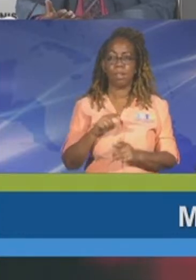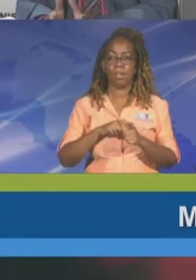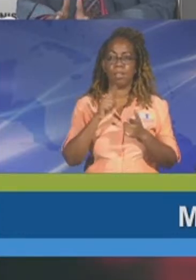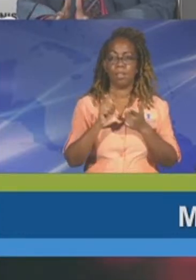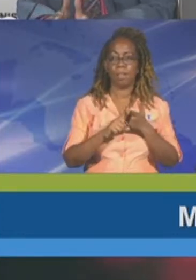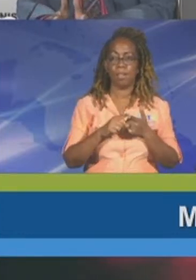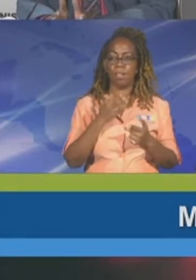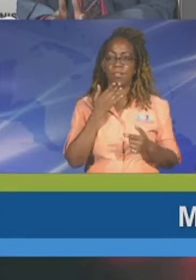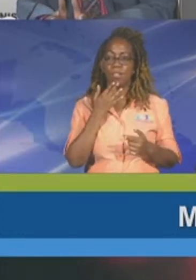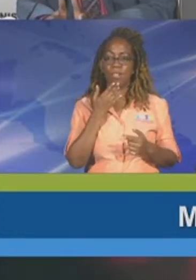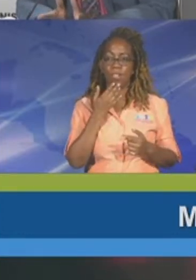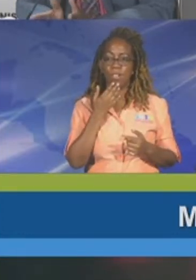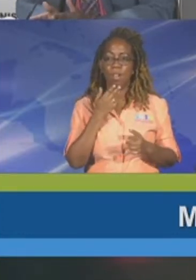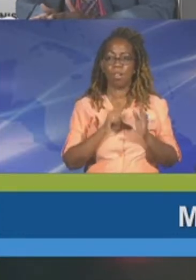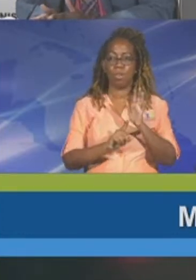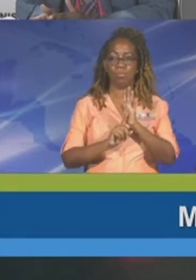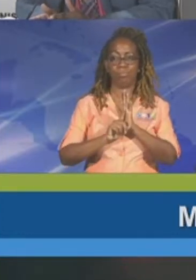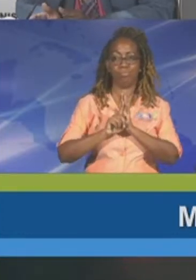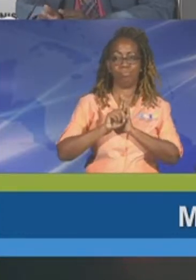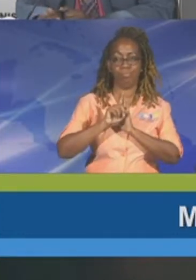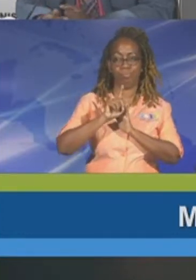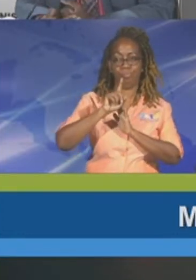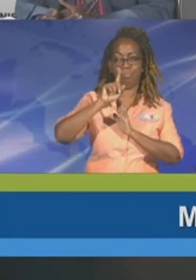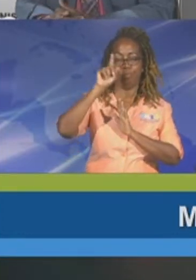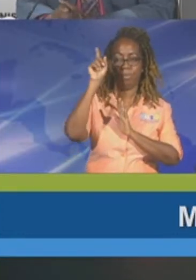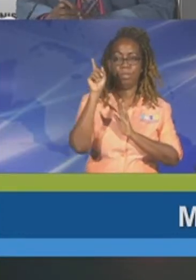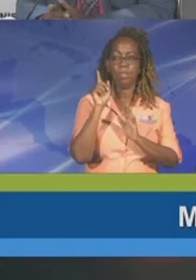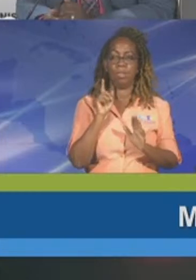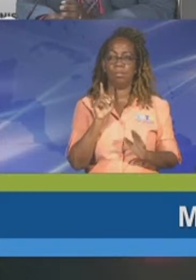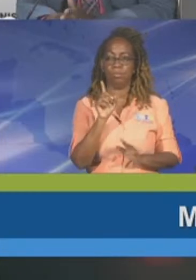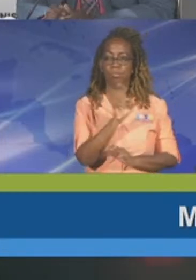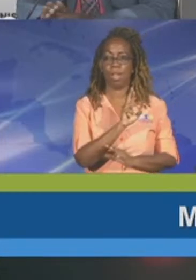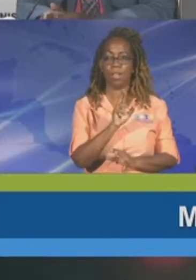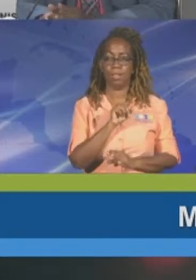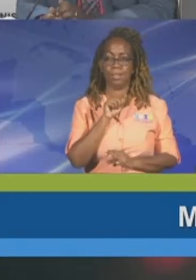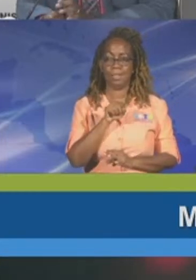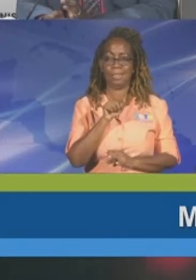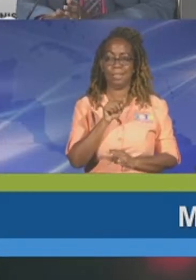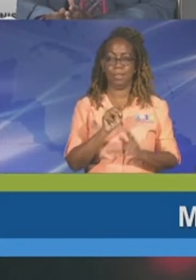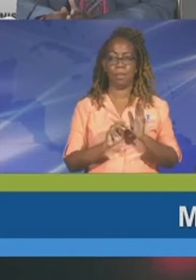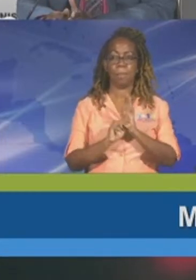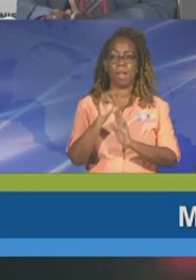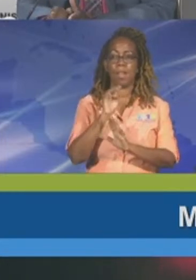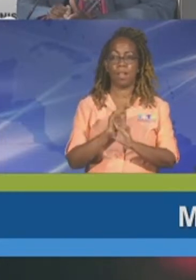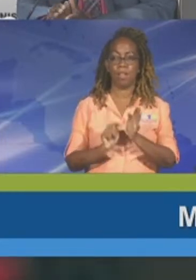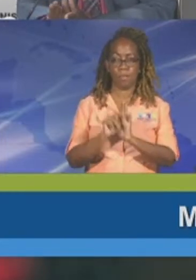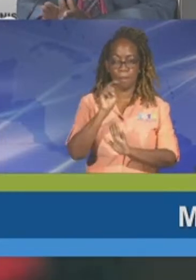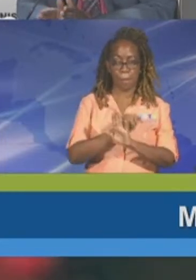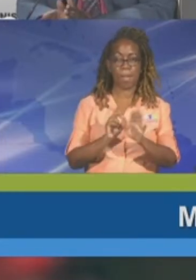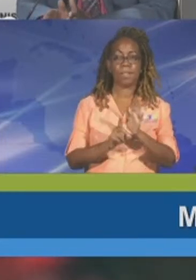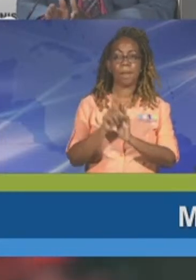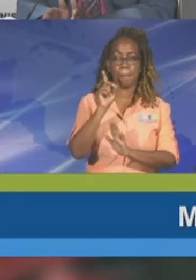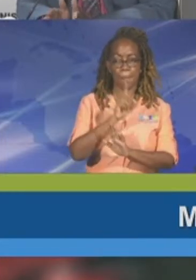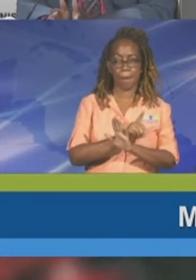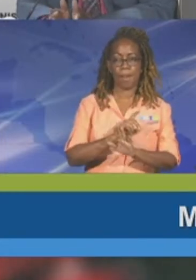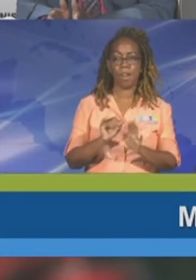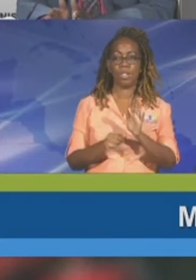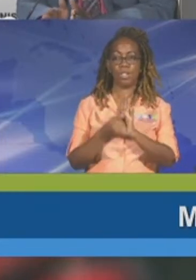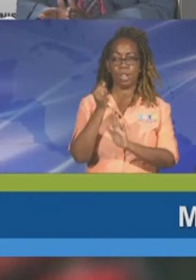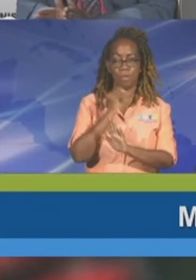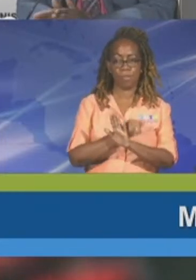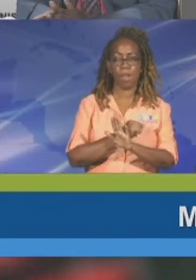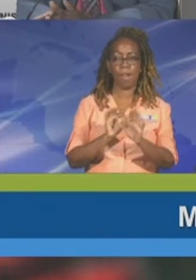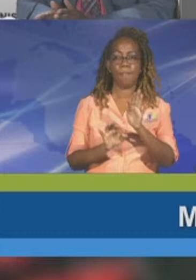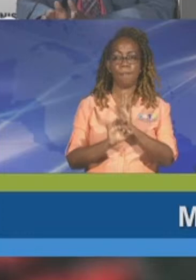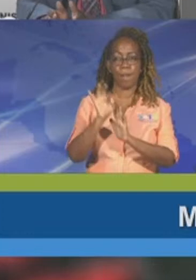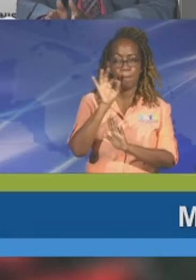colors. The very tall bars on the right-hand side were the months of November, December, January, February, and we see